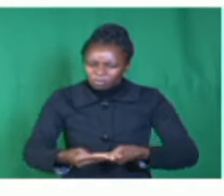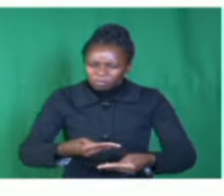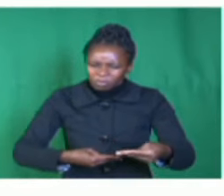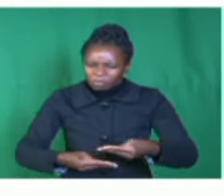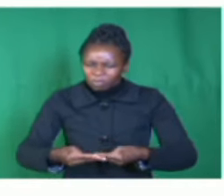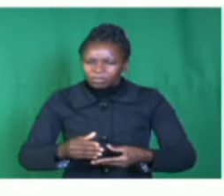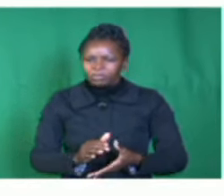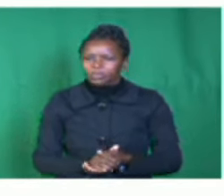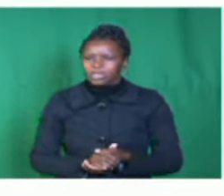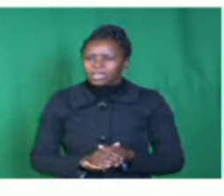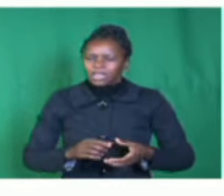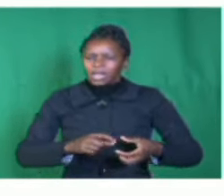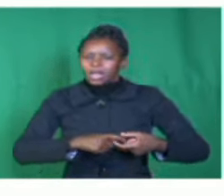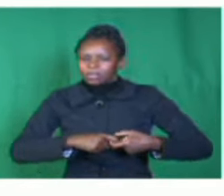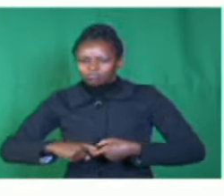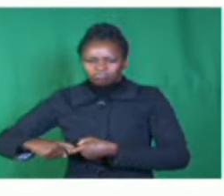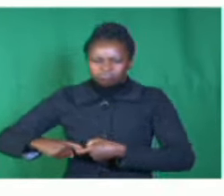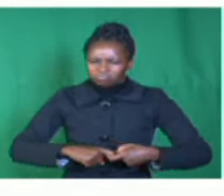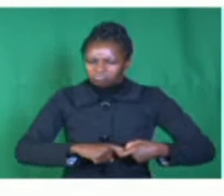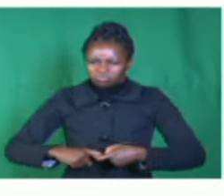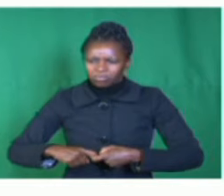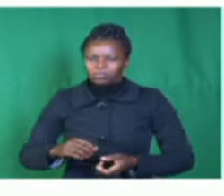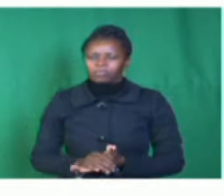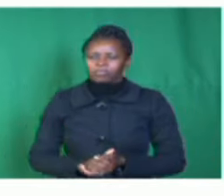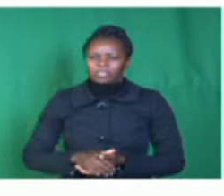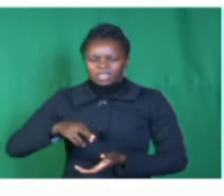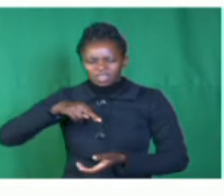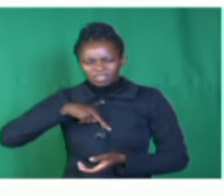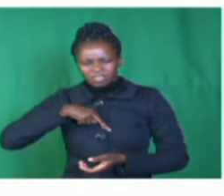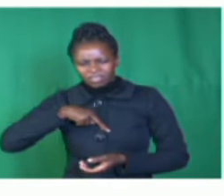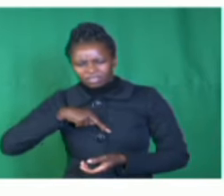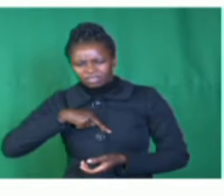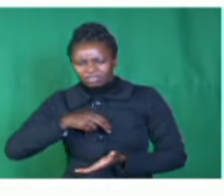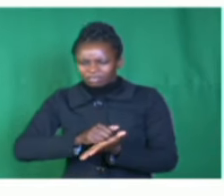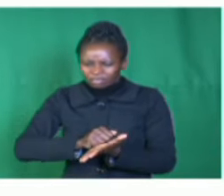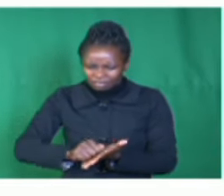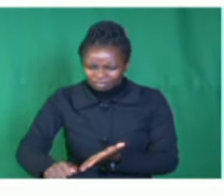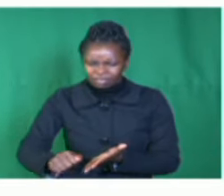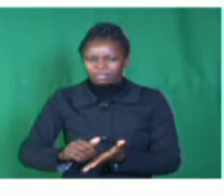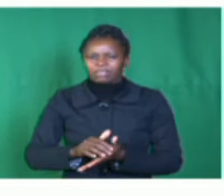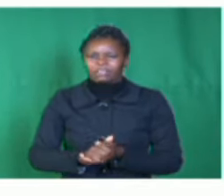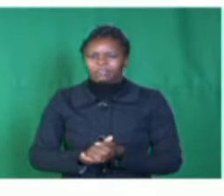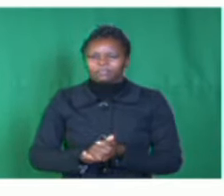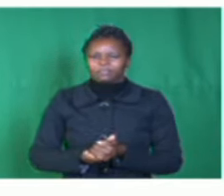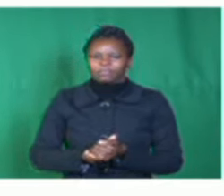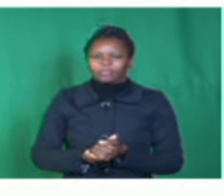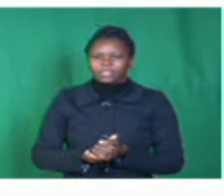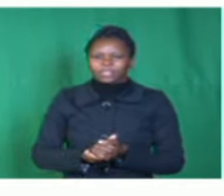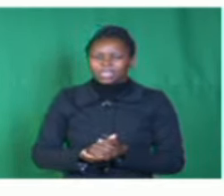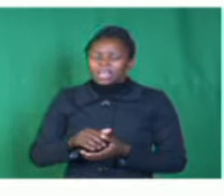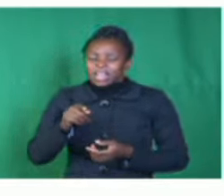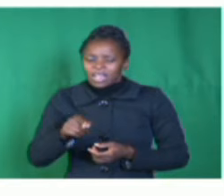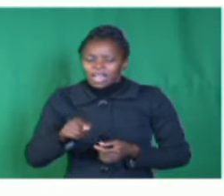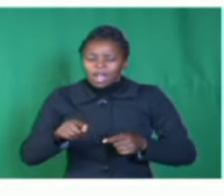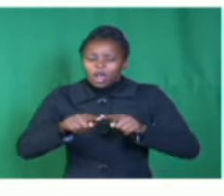power, strategic reasons, and for religious and cultural reasons. The impact of colonialism is loss of land by